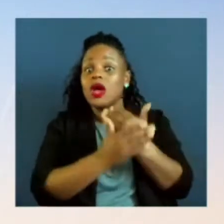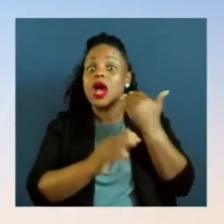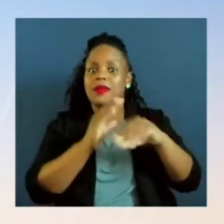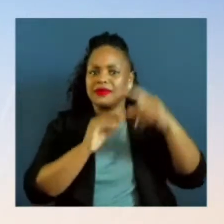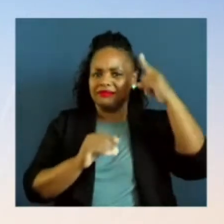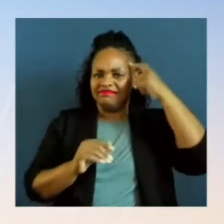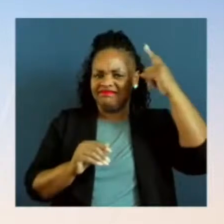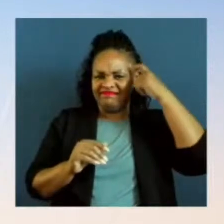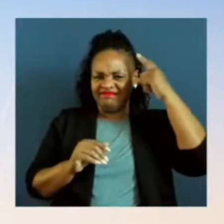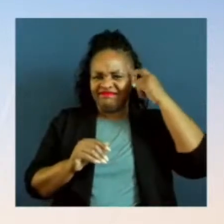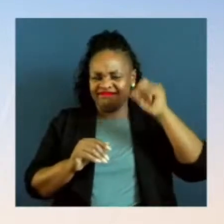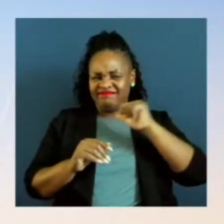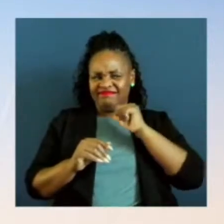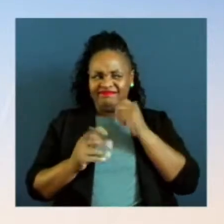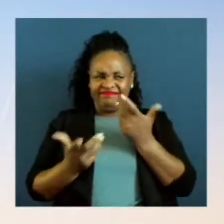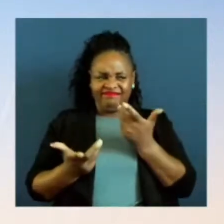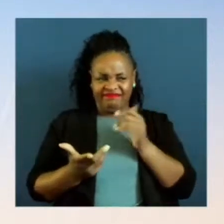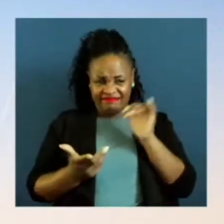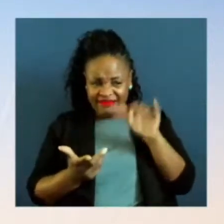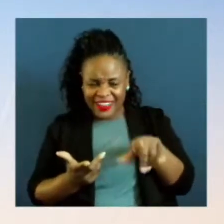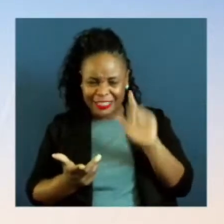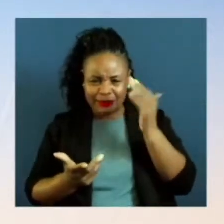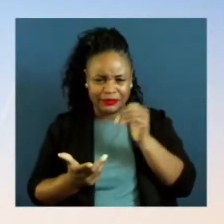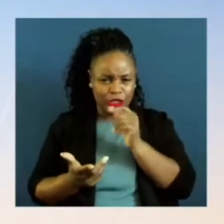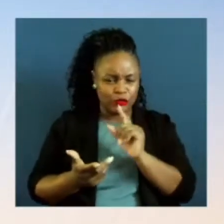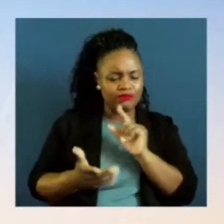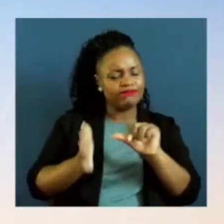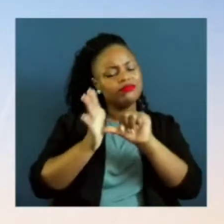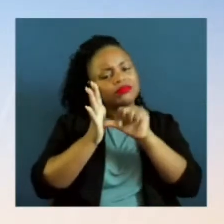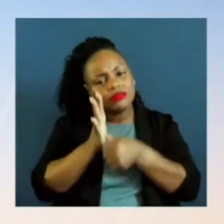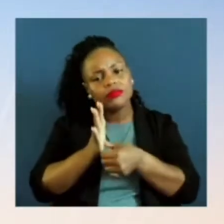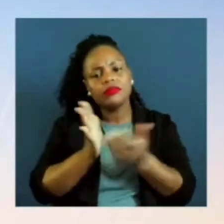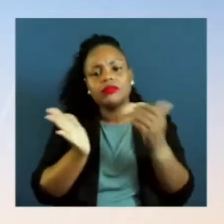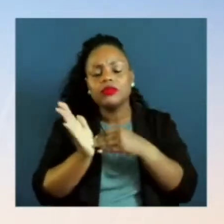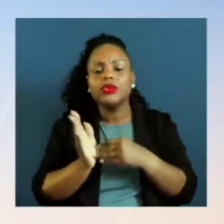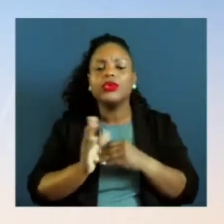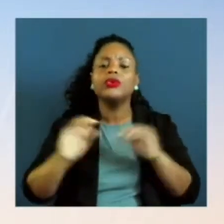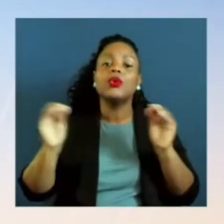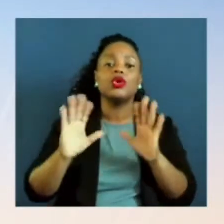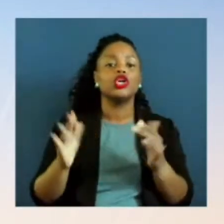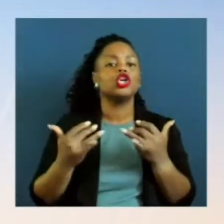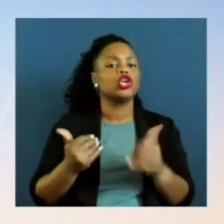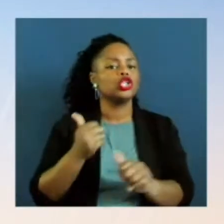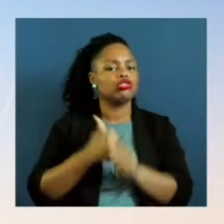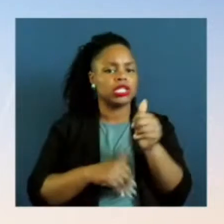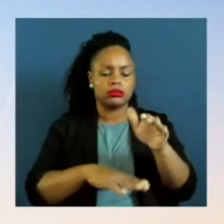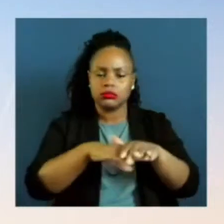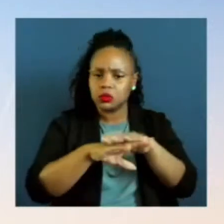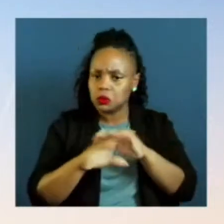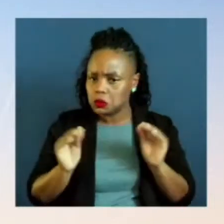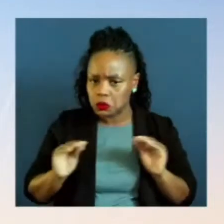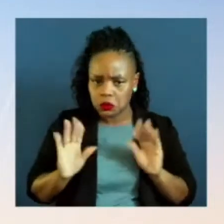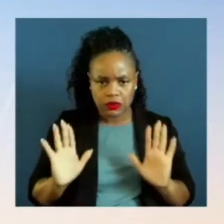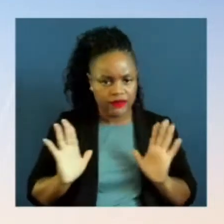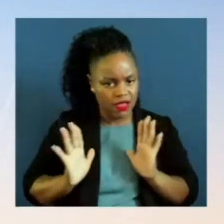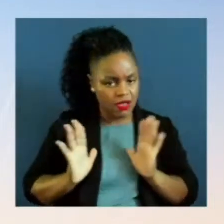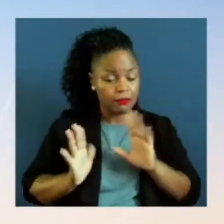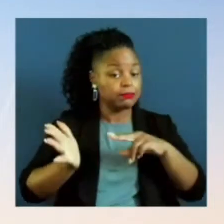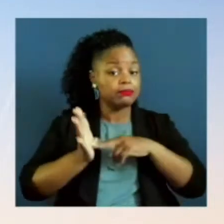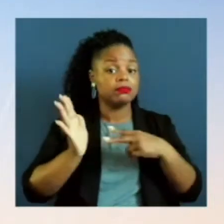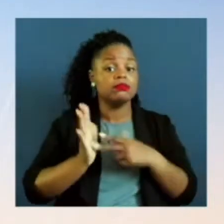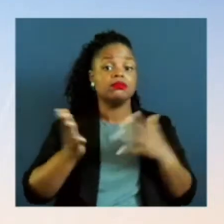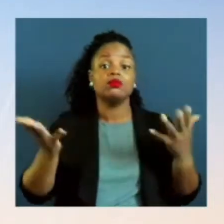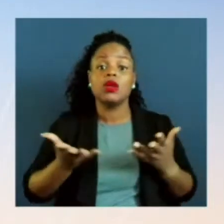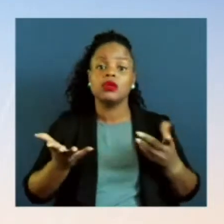to repeat that we have no information about any specific threats or attacks, so the purpose of this is really to raise awareness